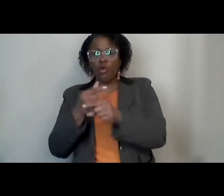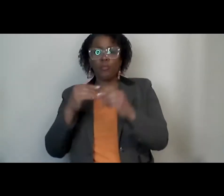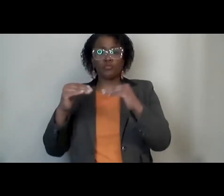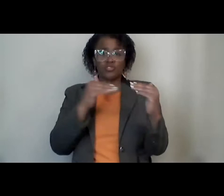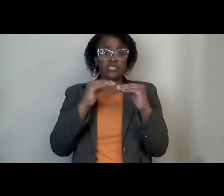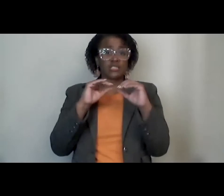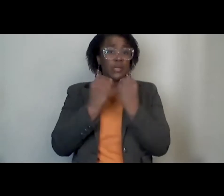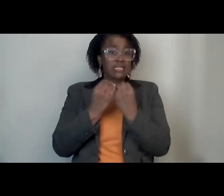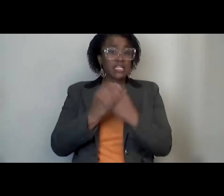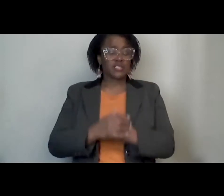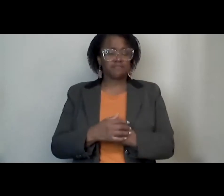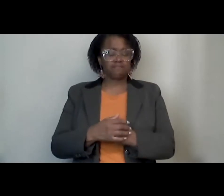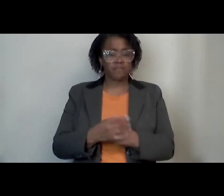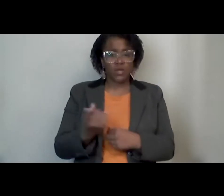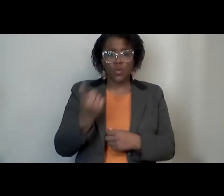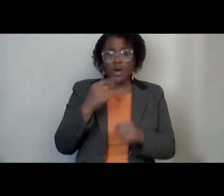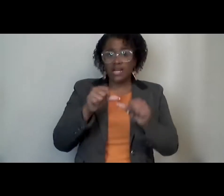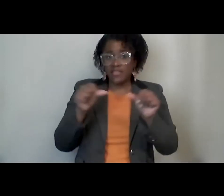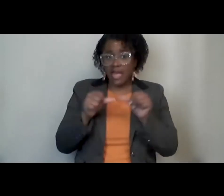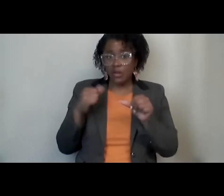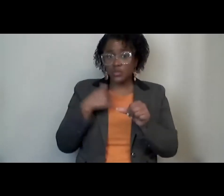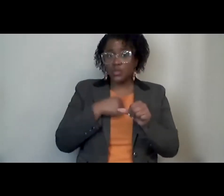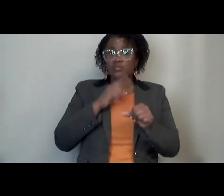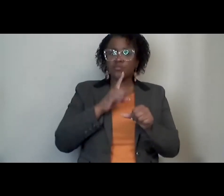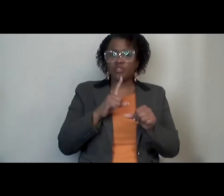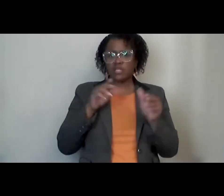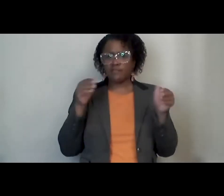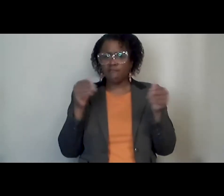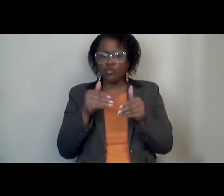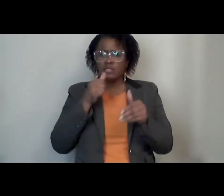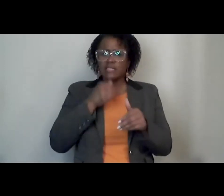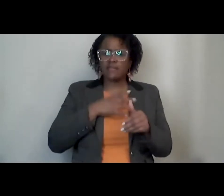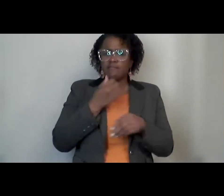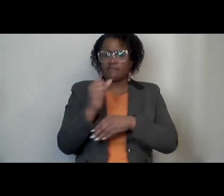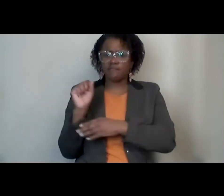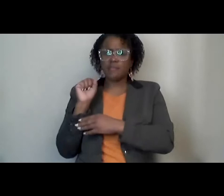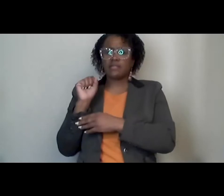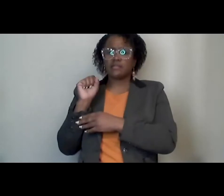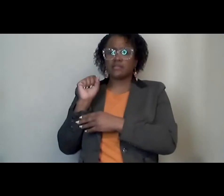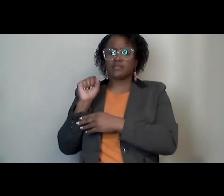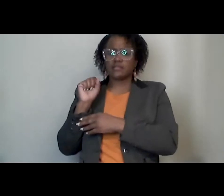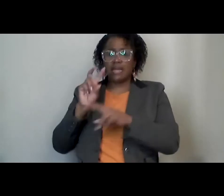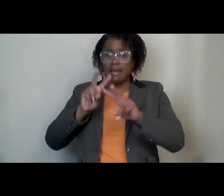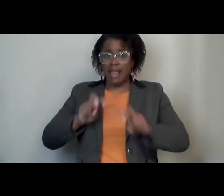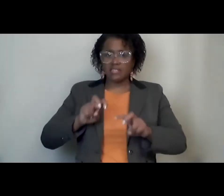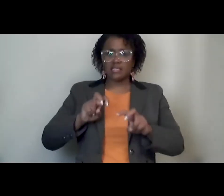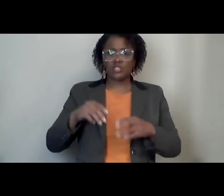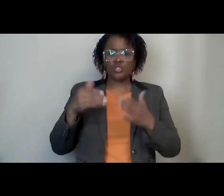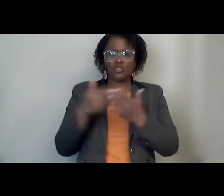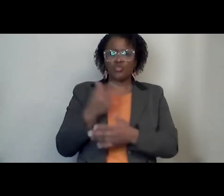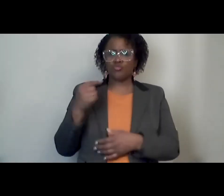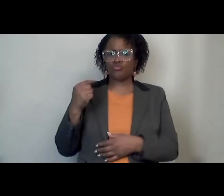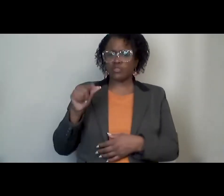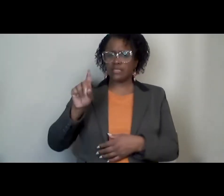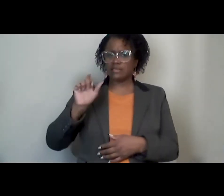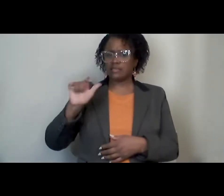because one of the areas where we've been bringing a feminist analysis is in the Green New Deal work, specifically through the first